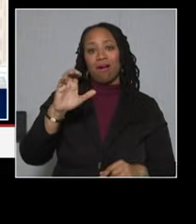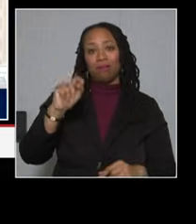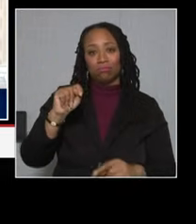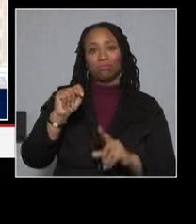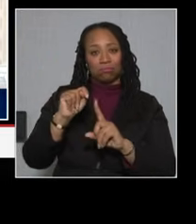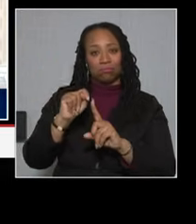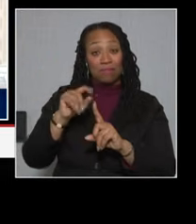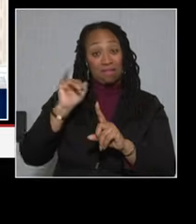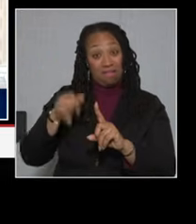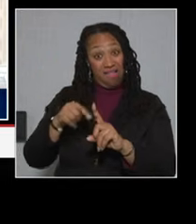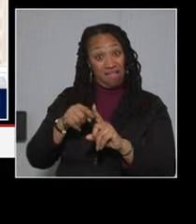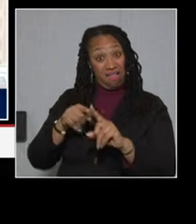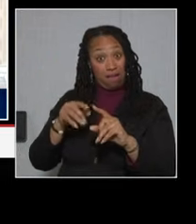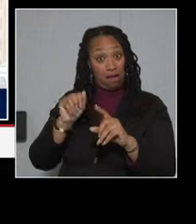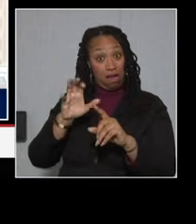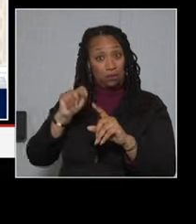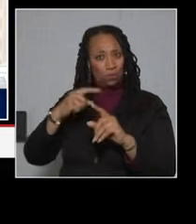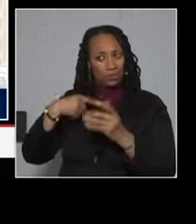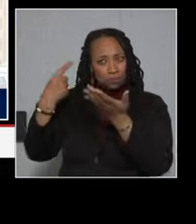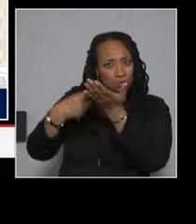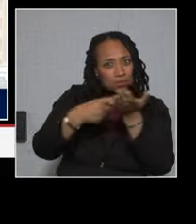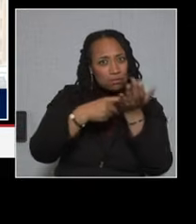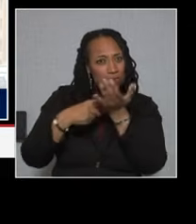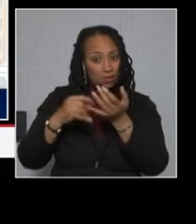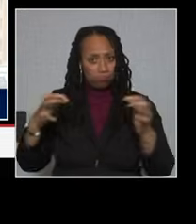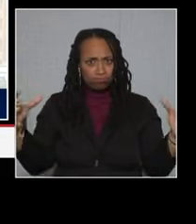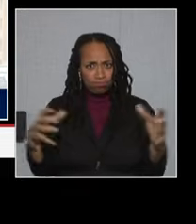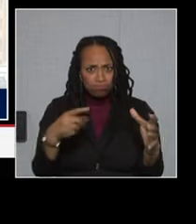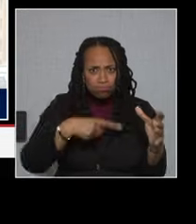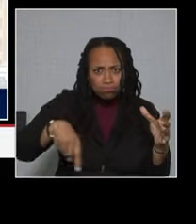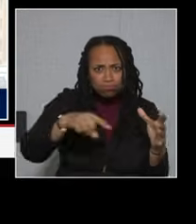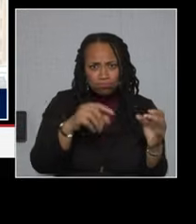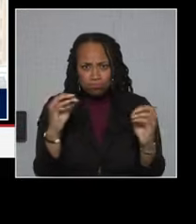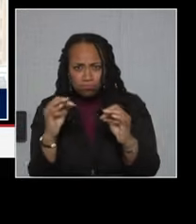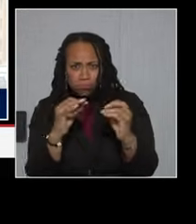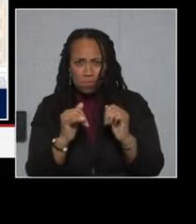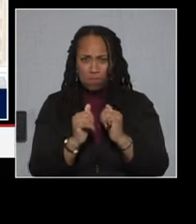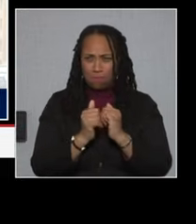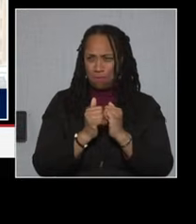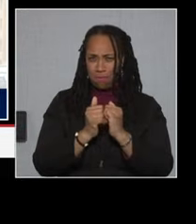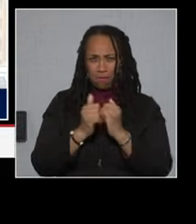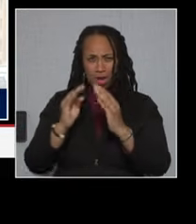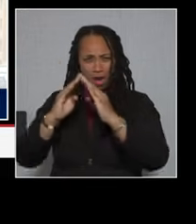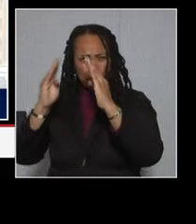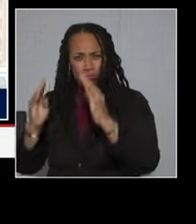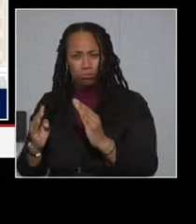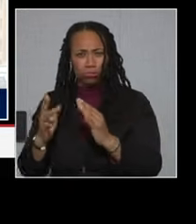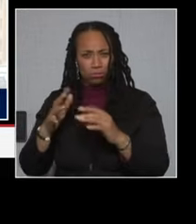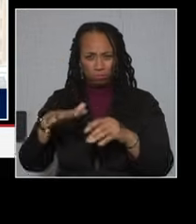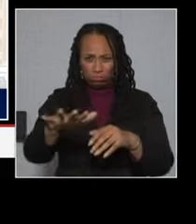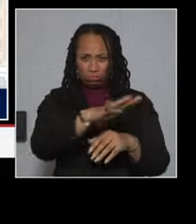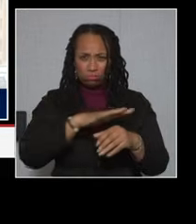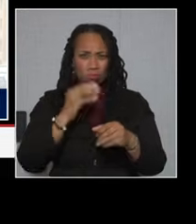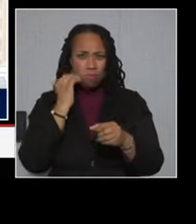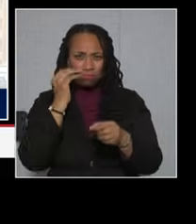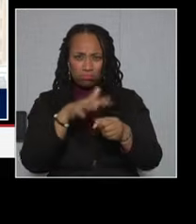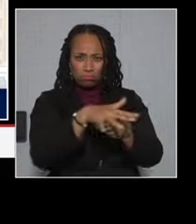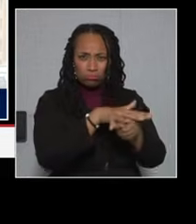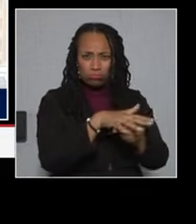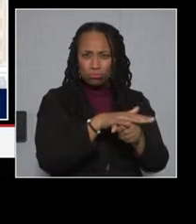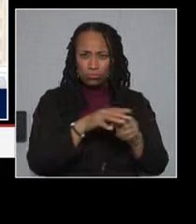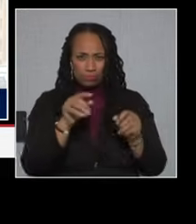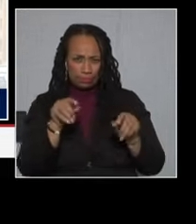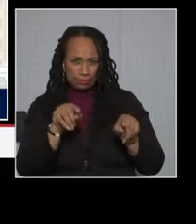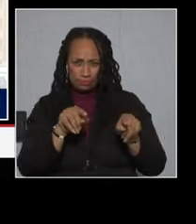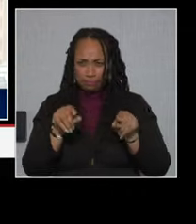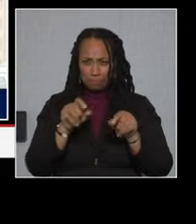strengthening our local housing ecosystem and make sure that DC continues to be a national leader in affordable housing.